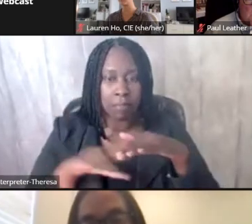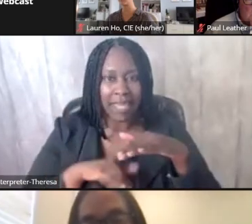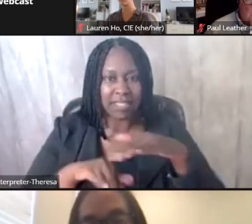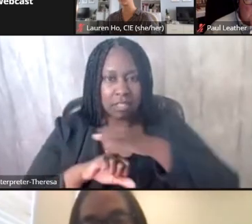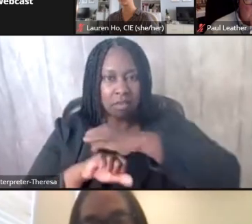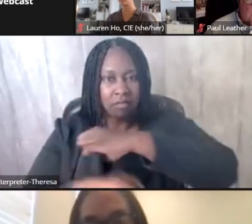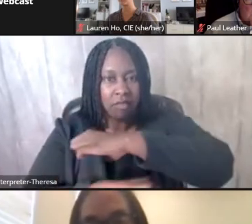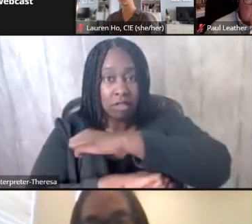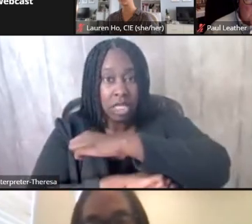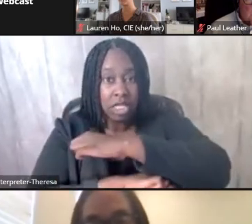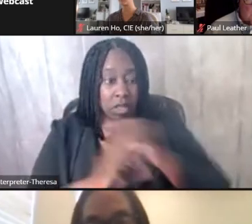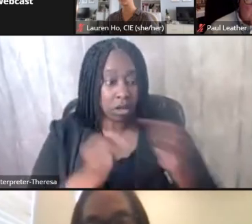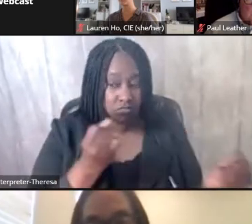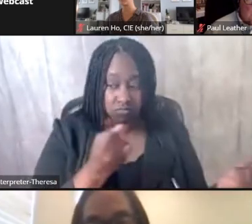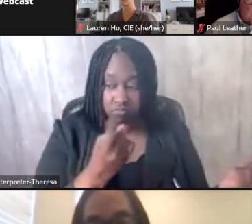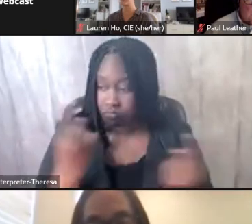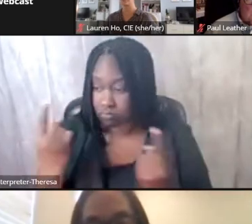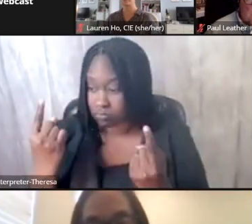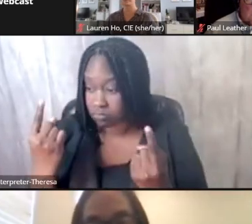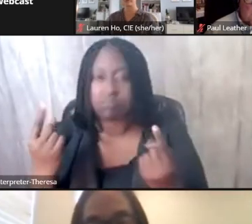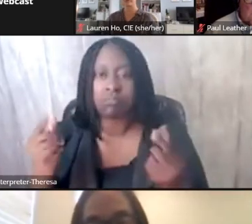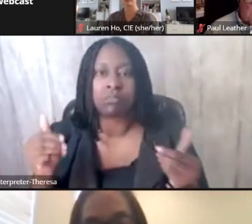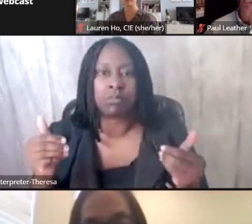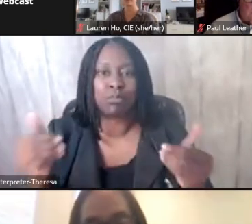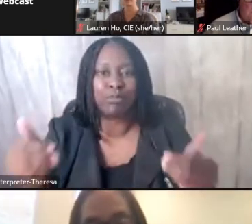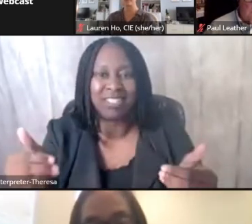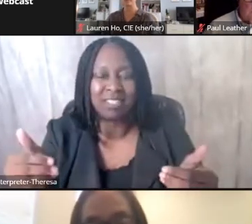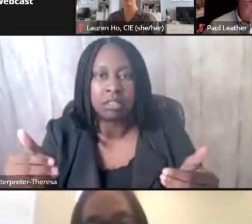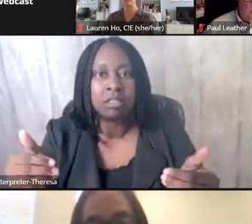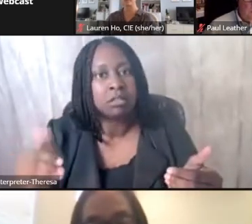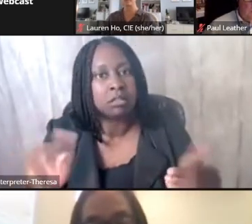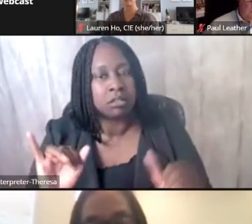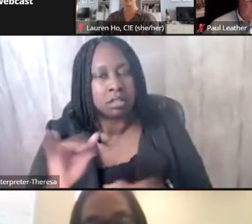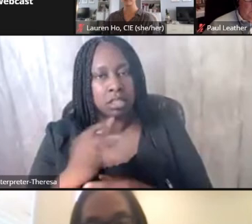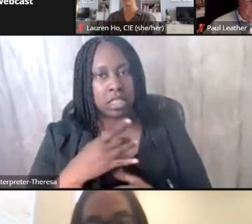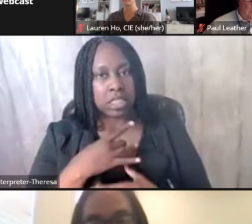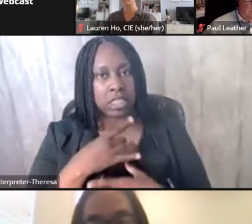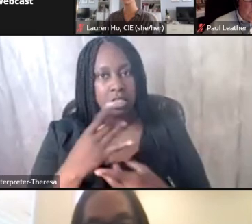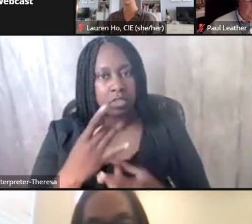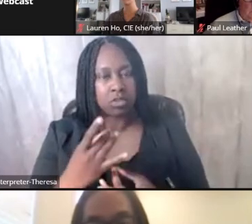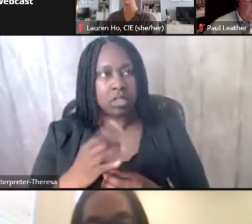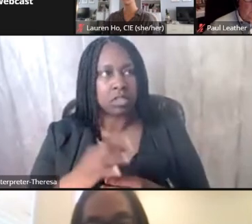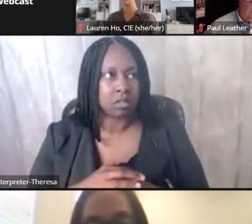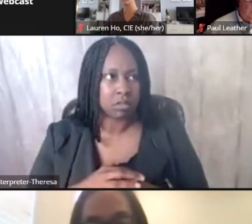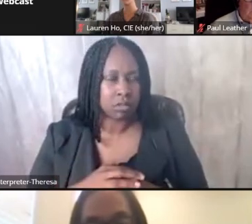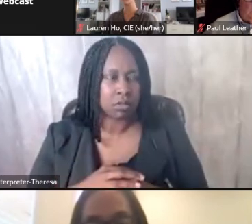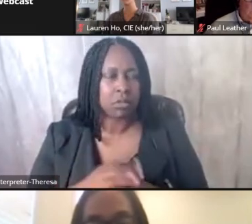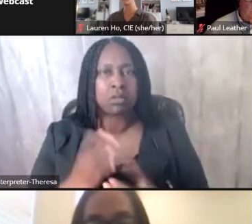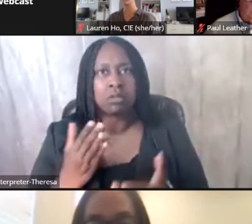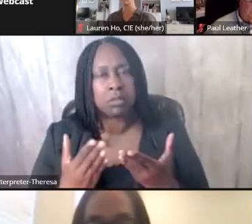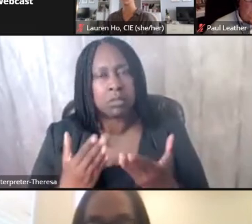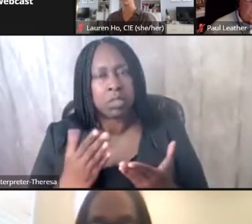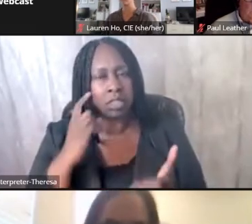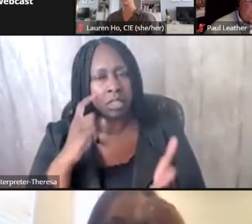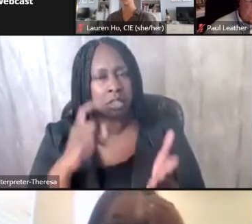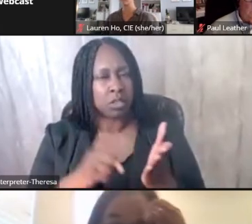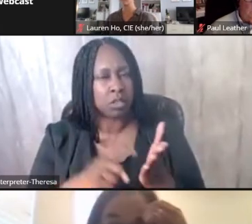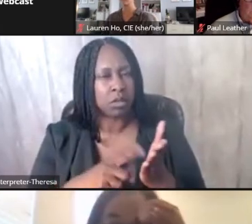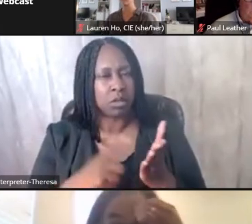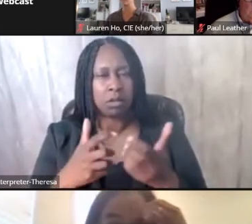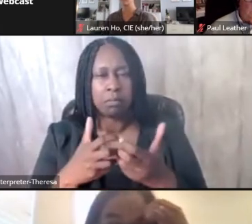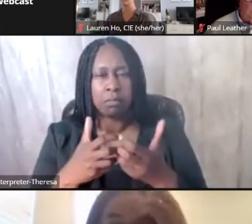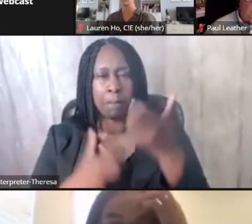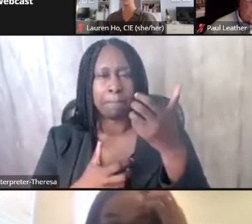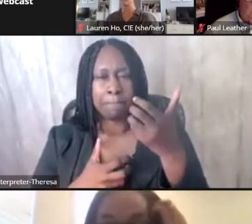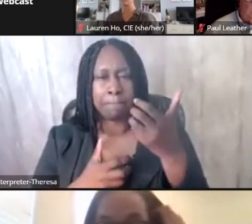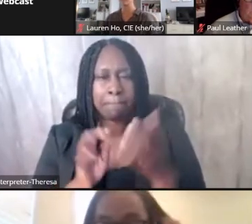So that's something that I find really interesting, and maybe see a disconnect there, because a lot of